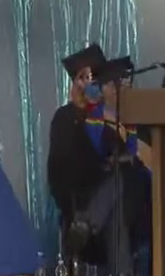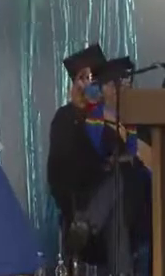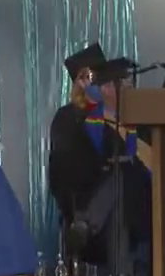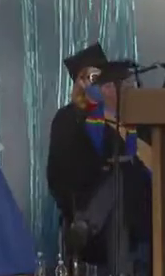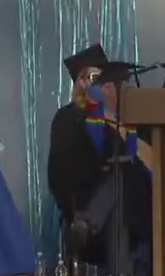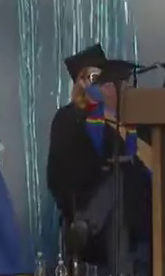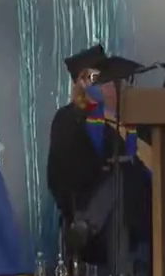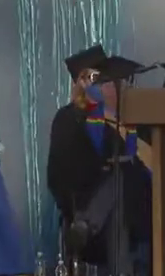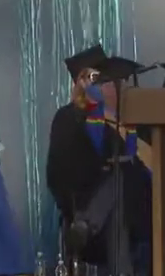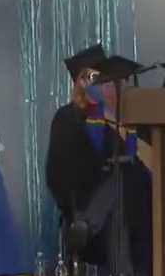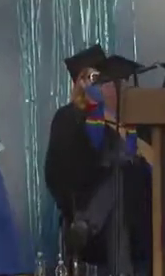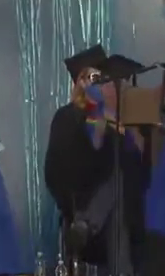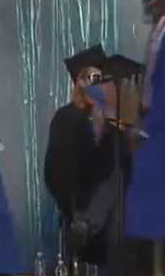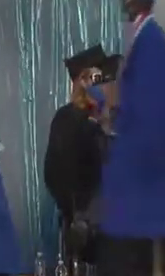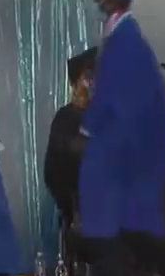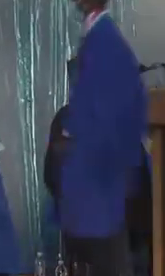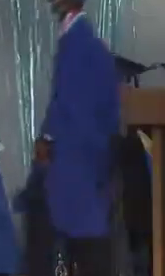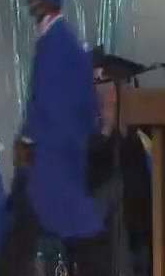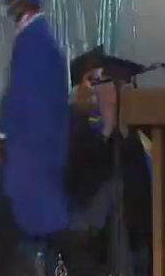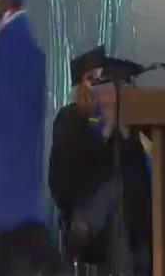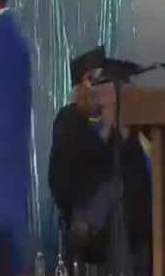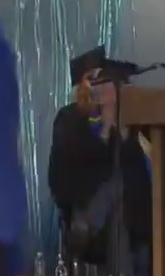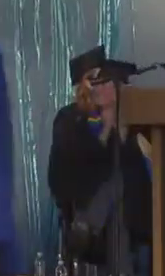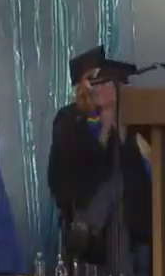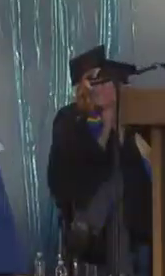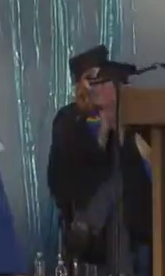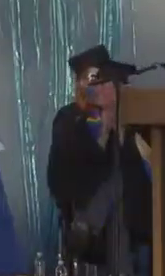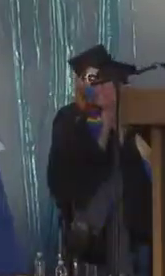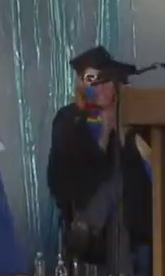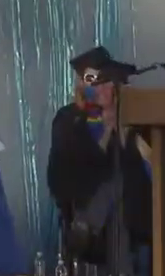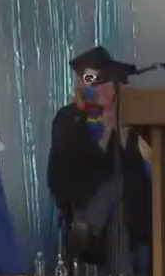Moses Career with honors.